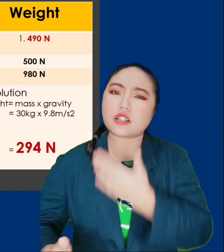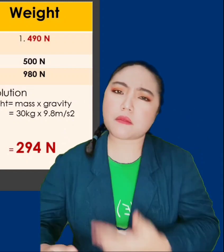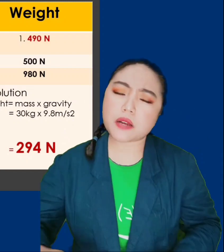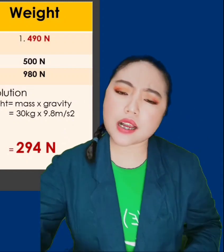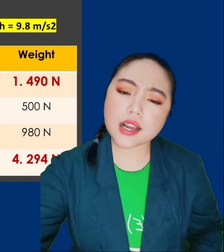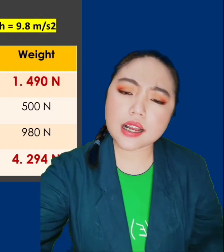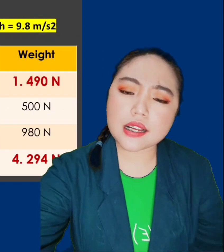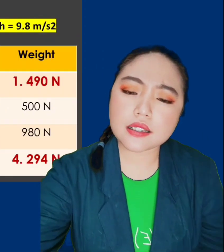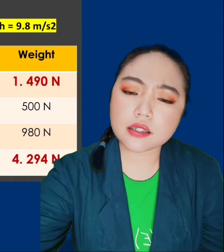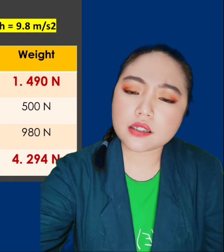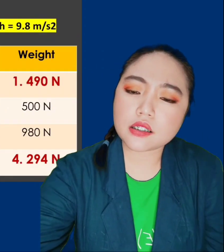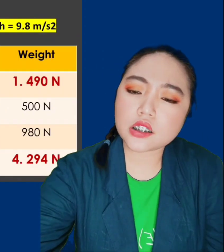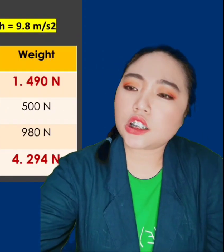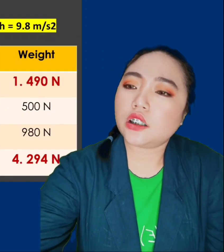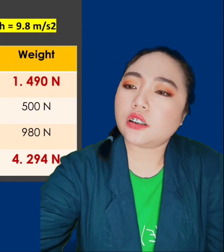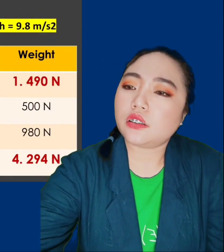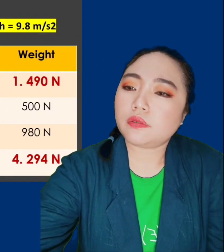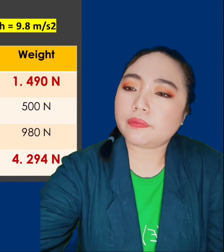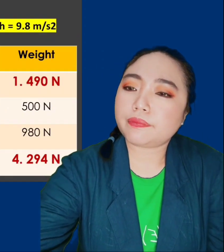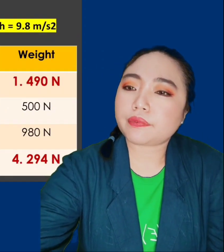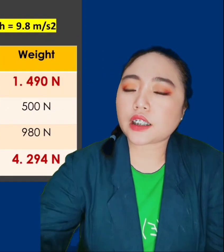Very good.